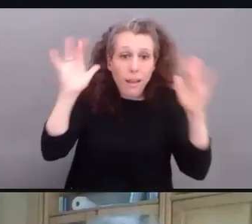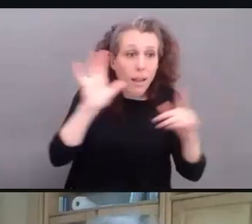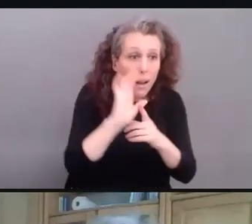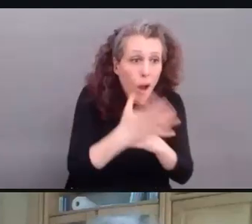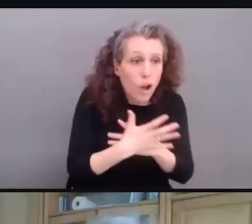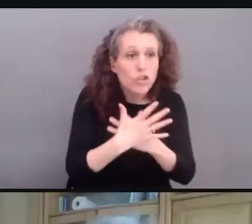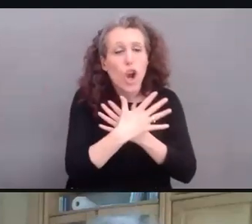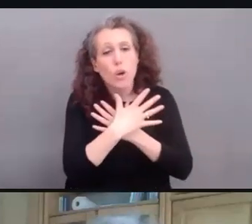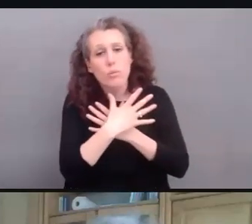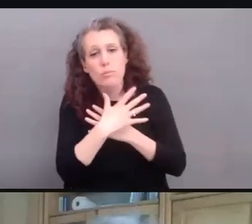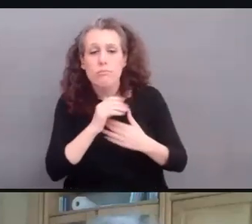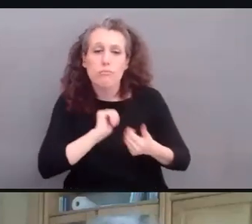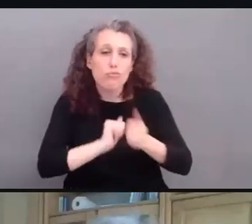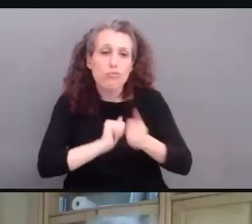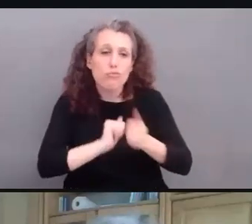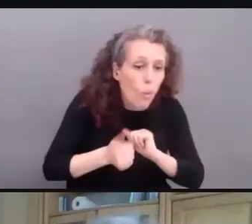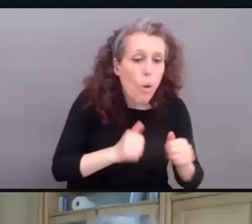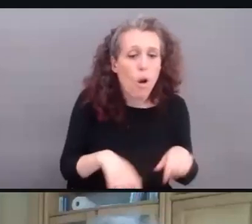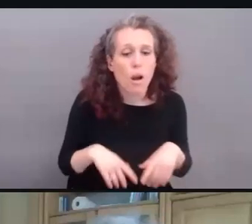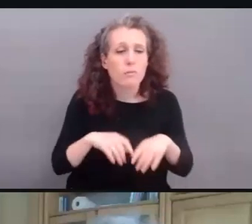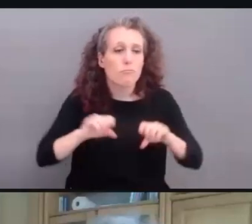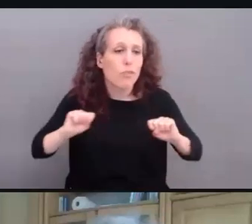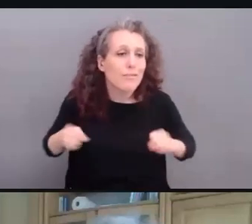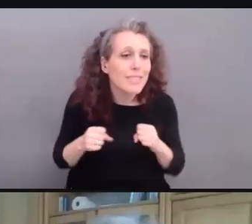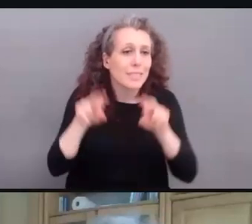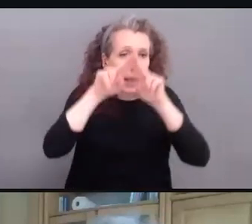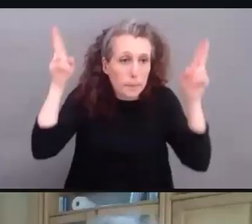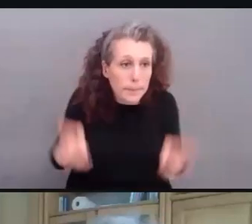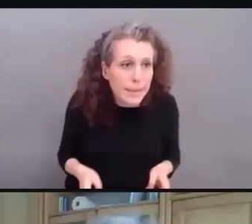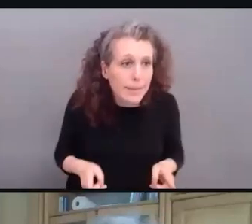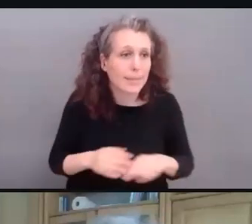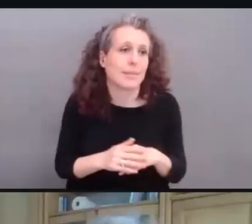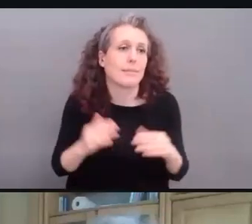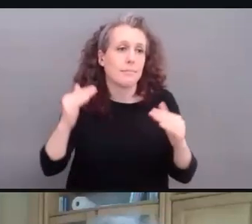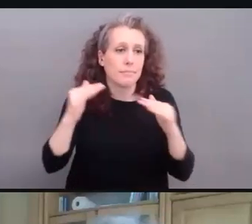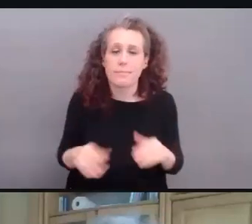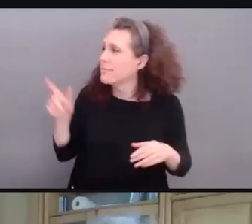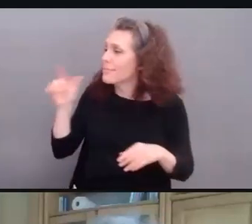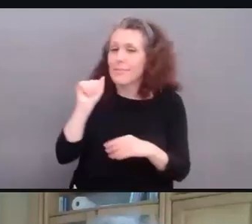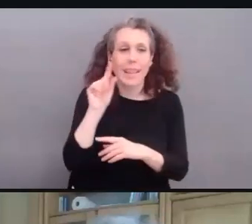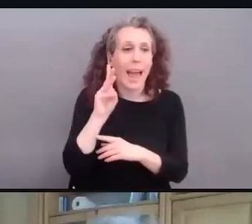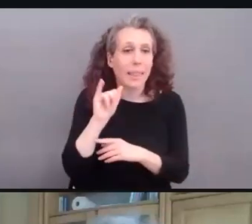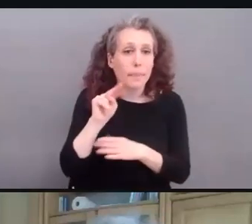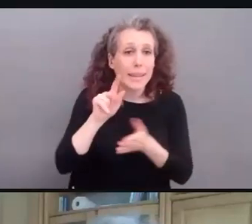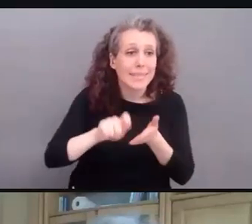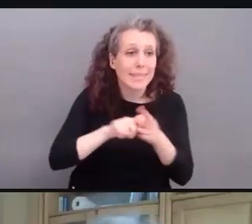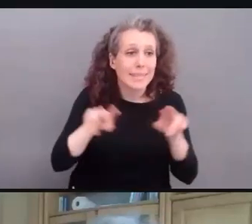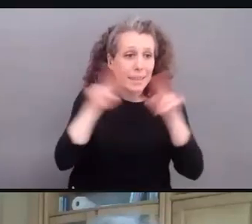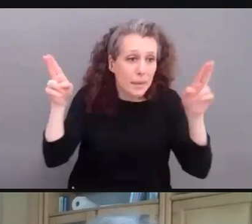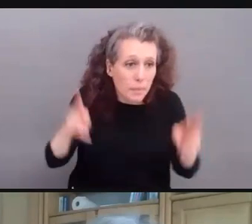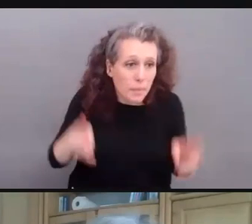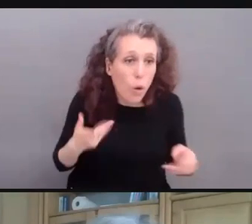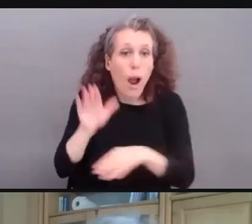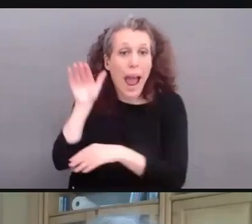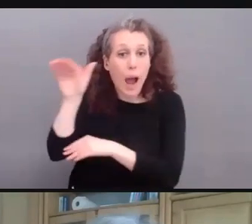sport buildings. Then on administration, service and employments buildings, and outdoor and urban